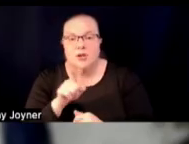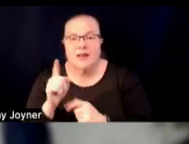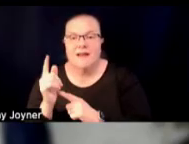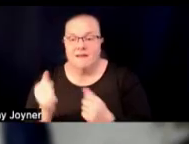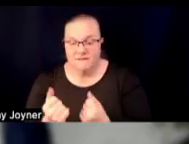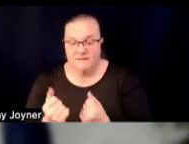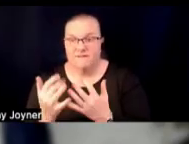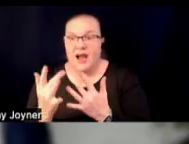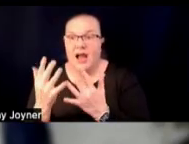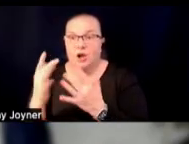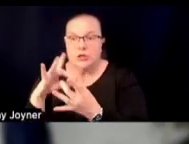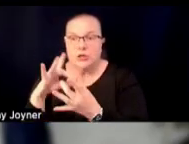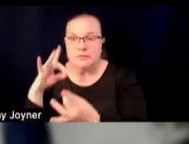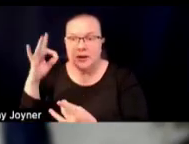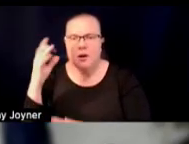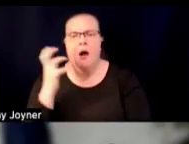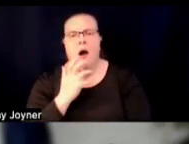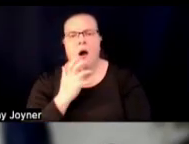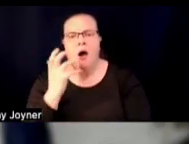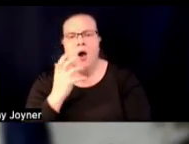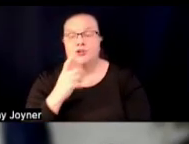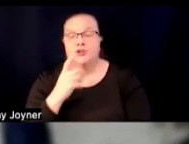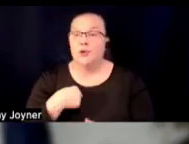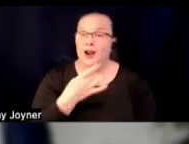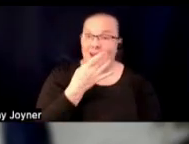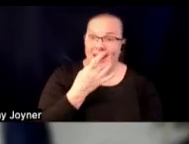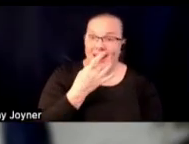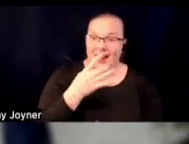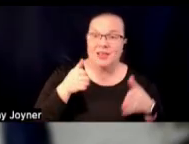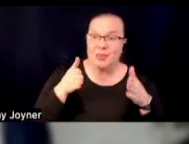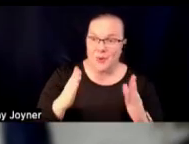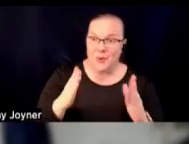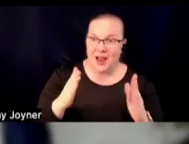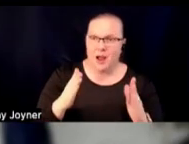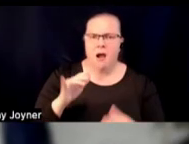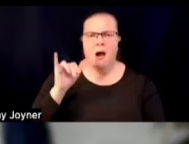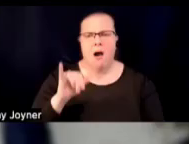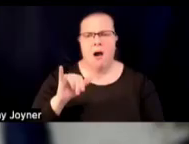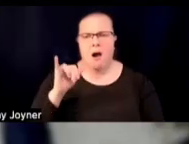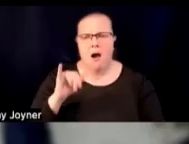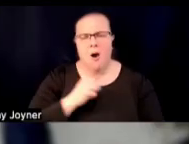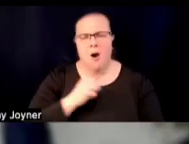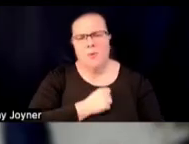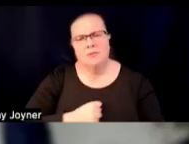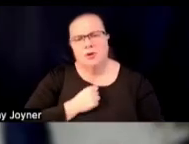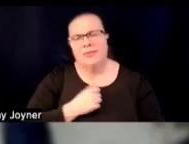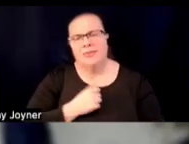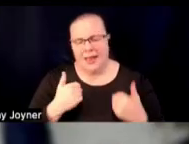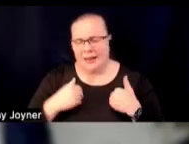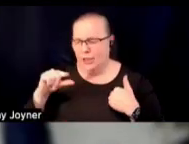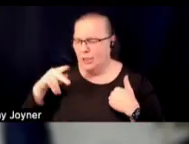fires. Oh, so they can Oh, light. okay. Yeah, so their So, lighting is the way. Oh, I'm sorry. I thought they had like little guppies or something. I'm